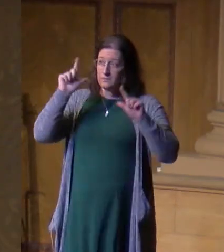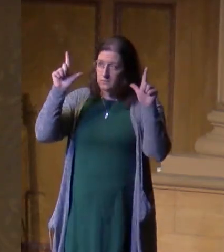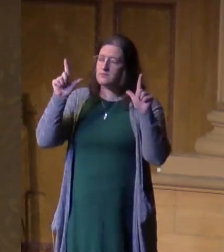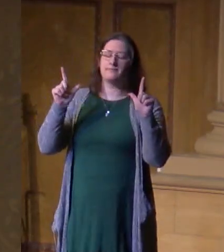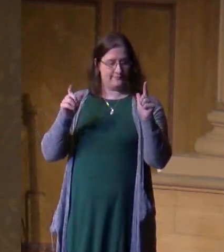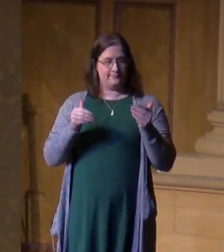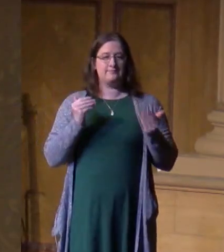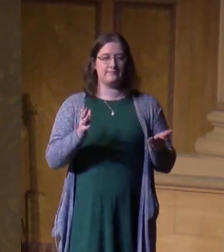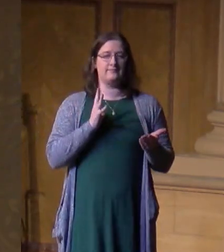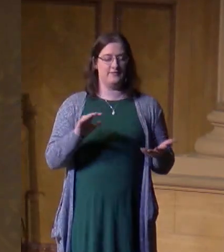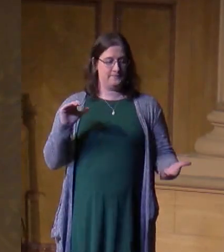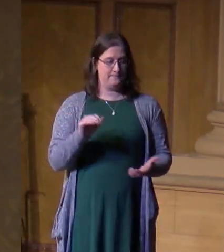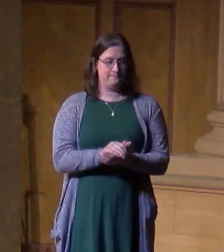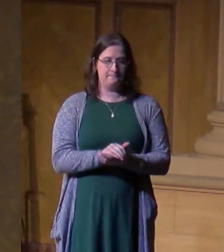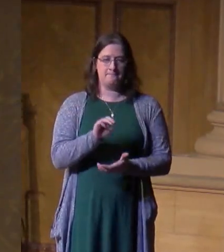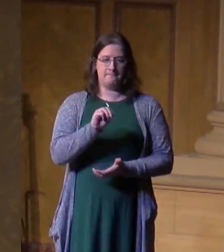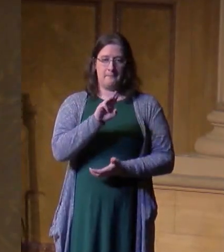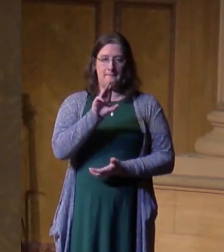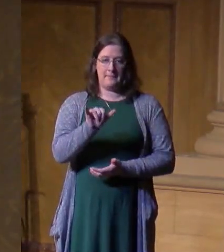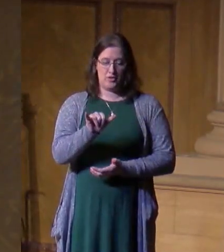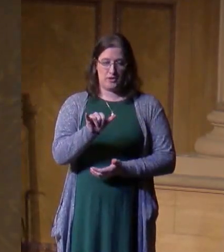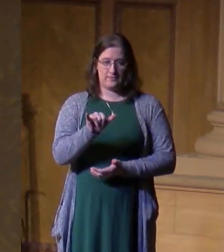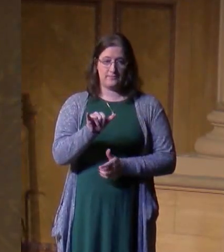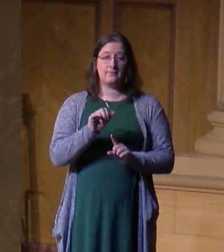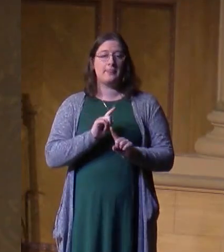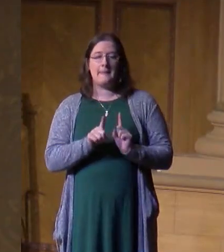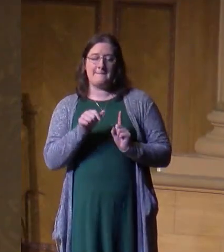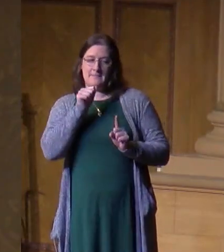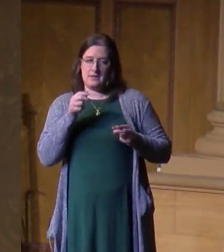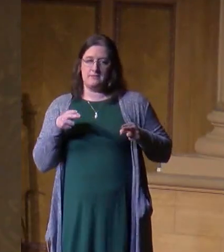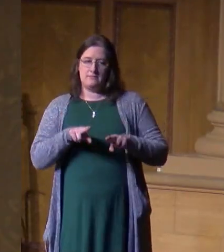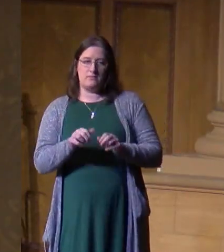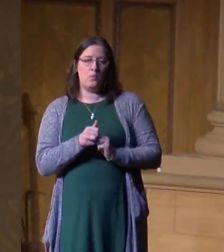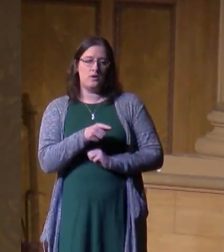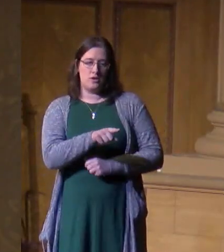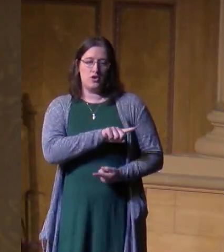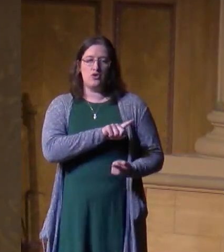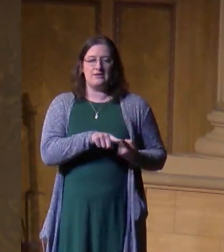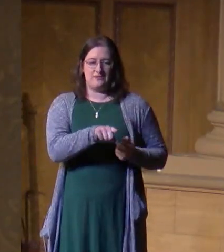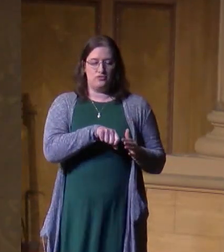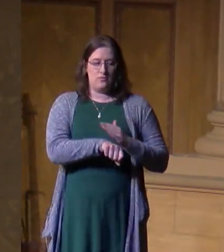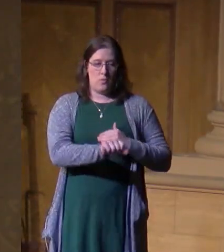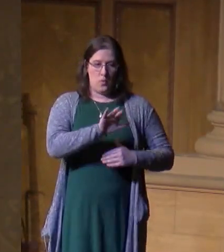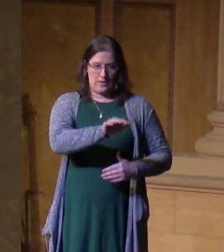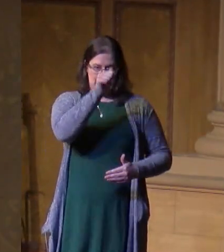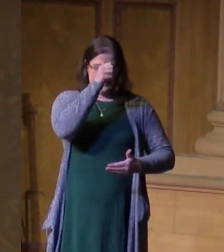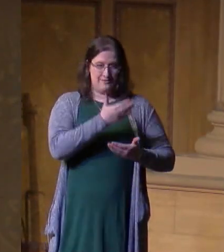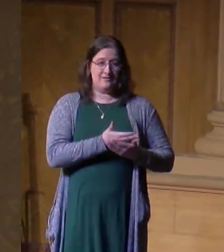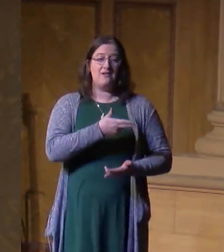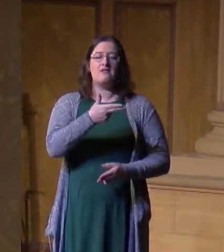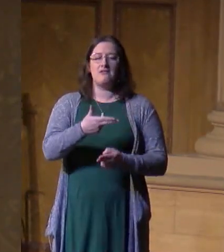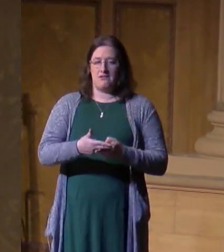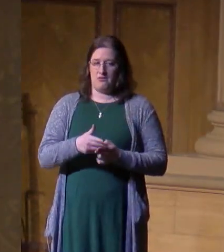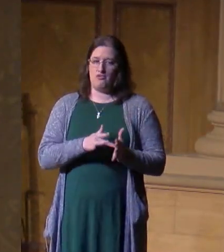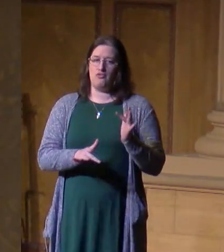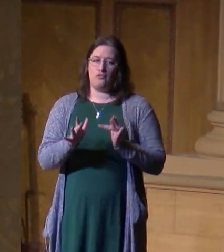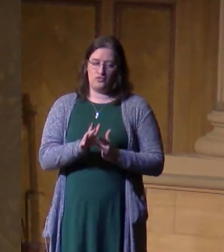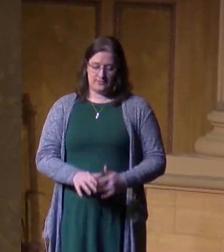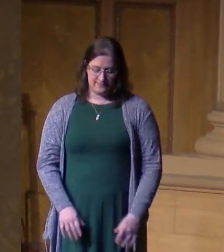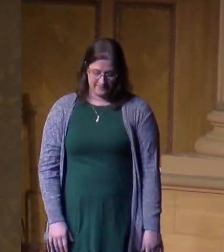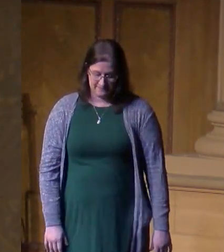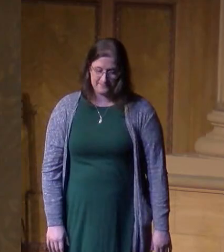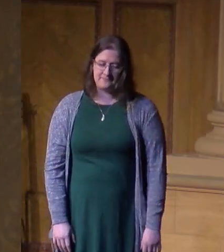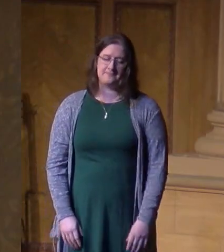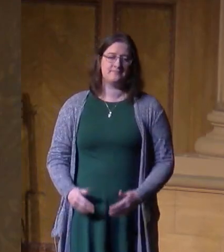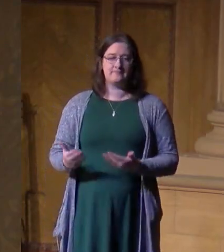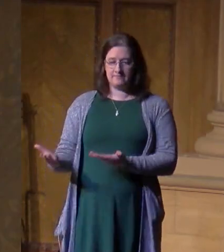He took his wife, but knew her not until she had given birth to a son, and he called his name Jesus. And